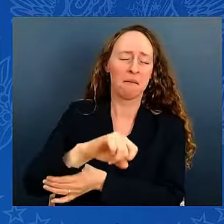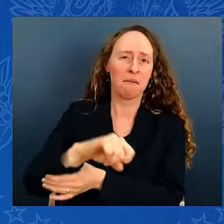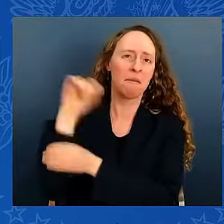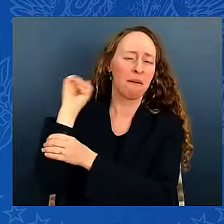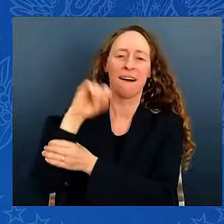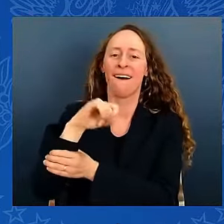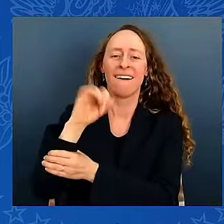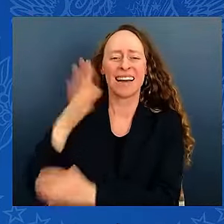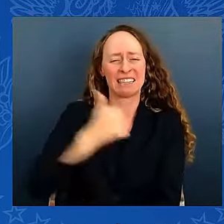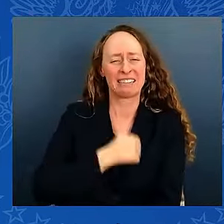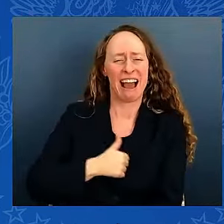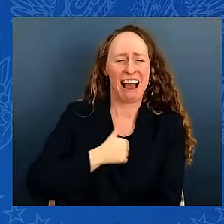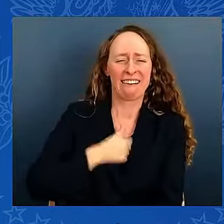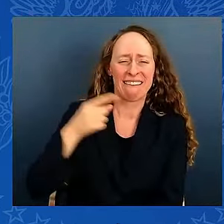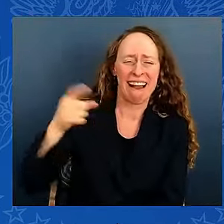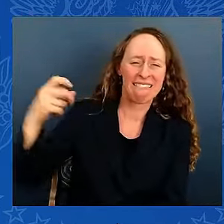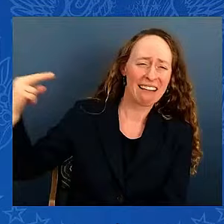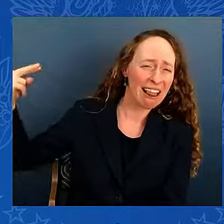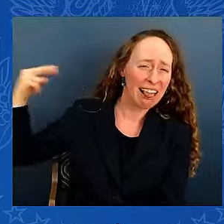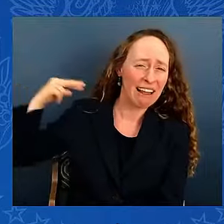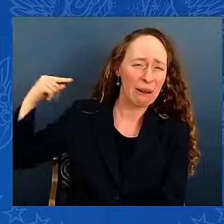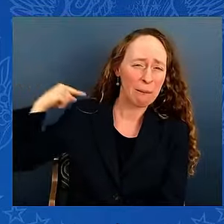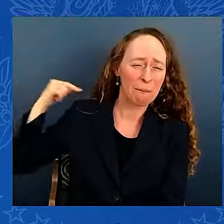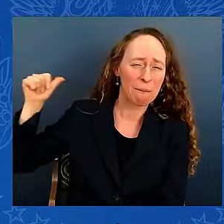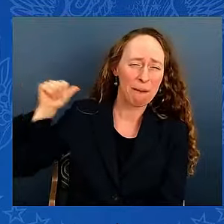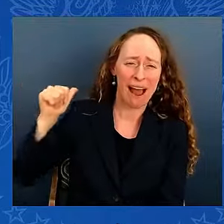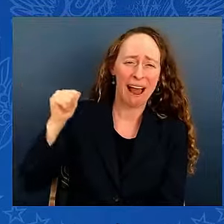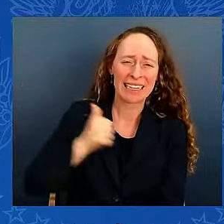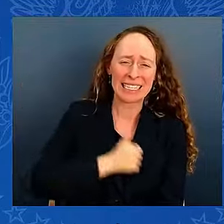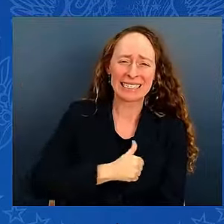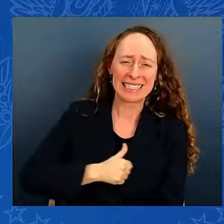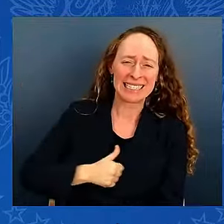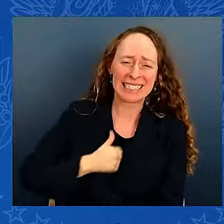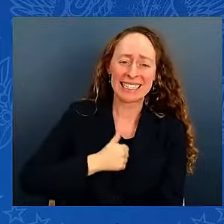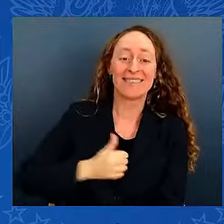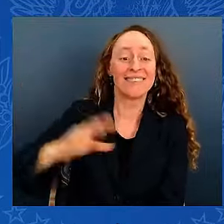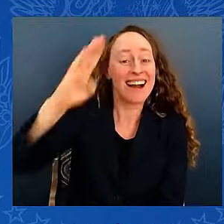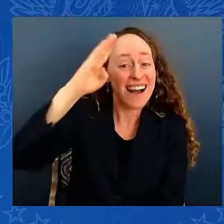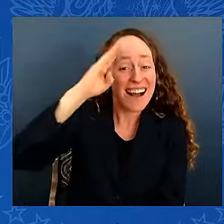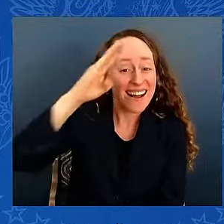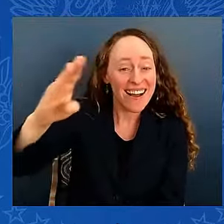Folks, hello, Team USA.